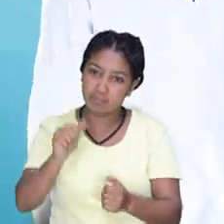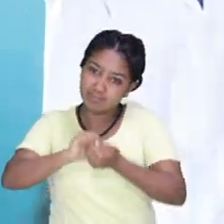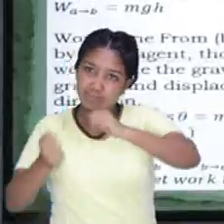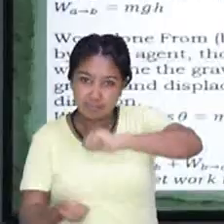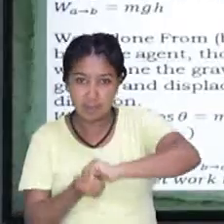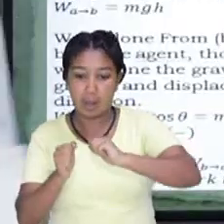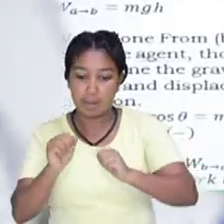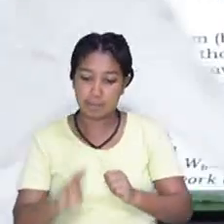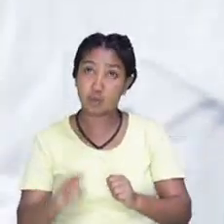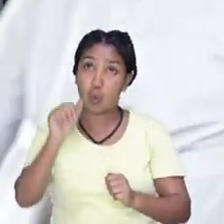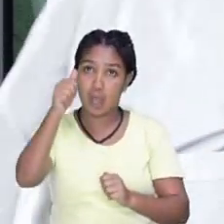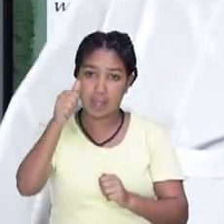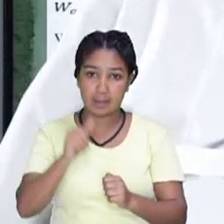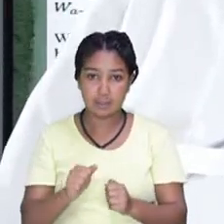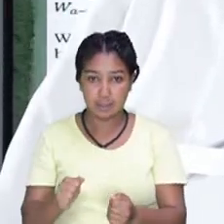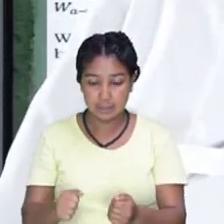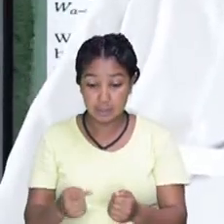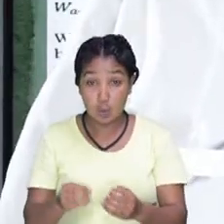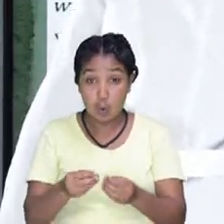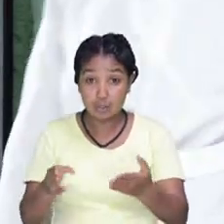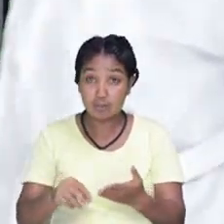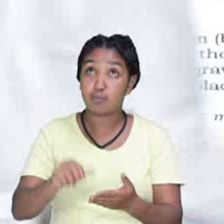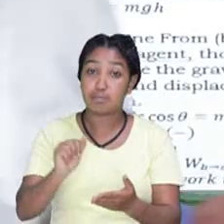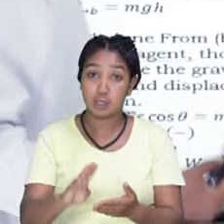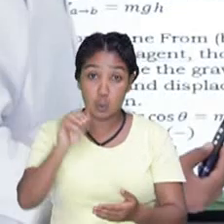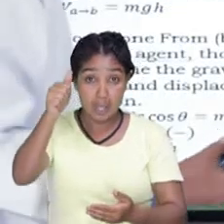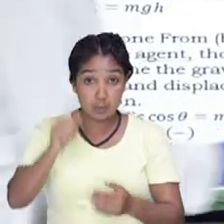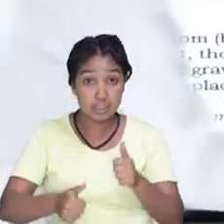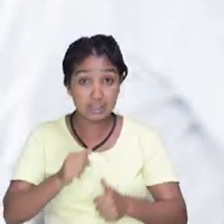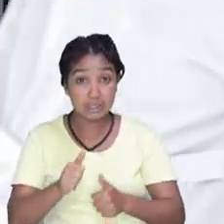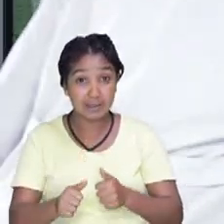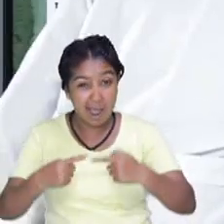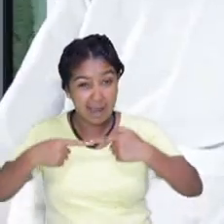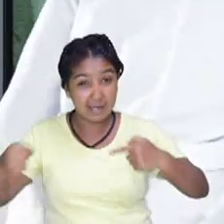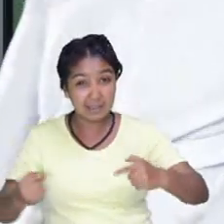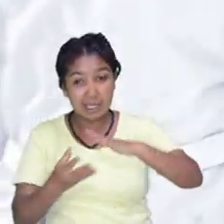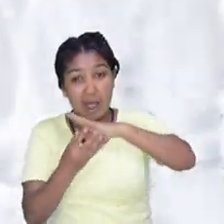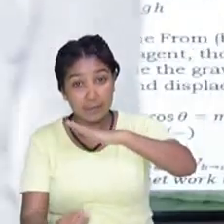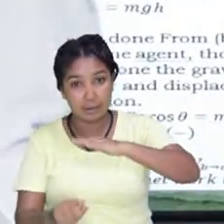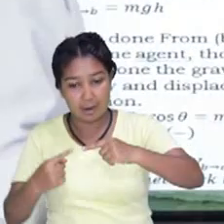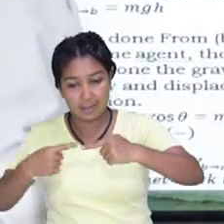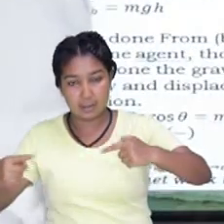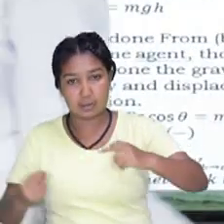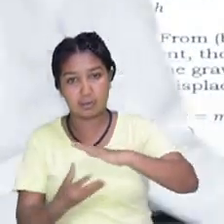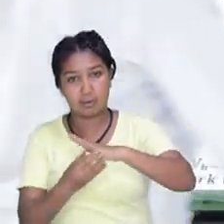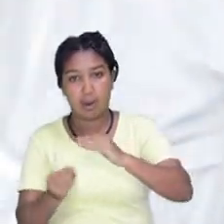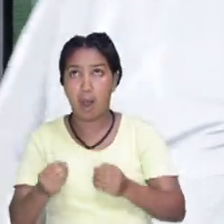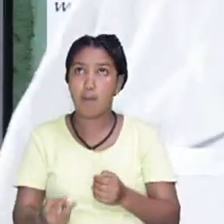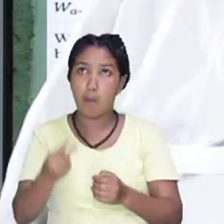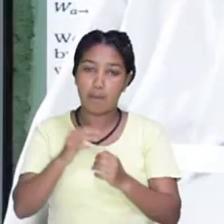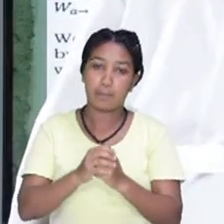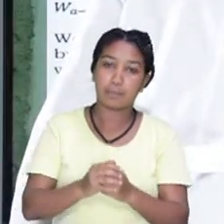reverse direction, if this object moves from B to A, which is against gravity, when it is moving